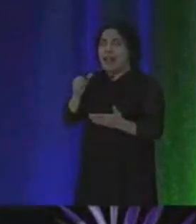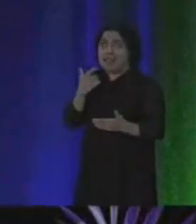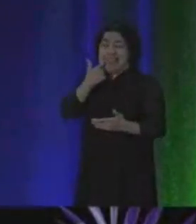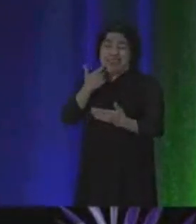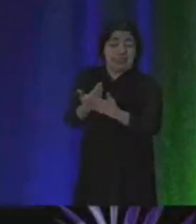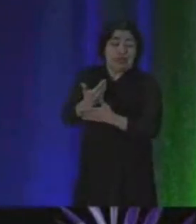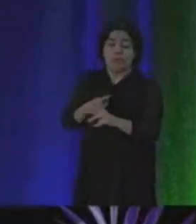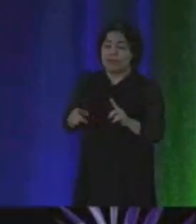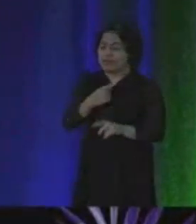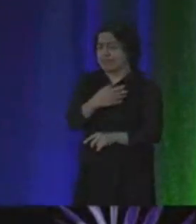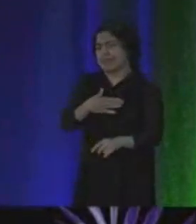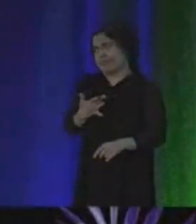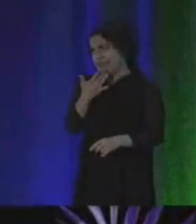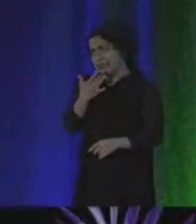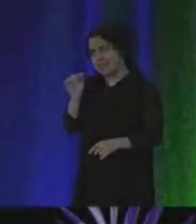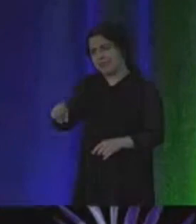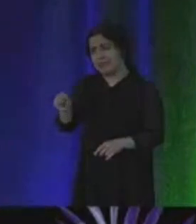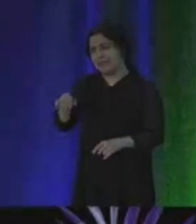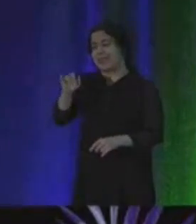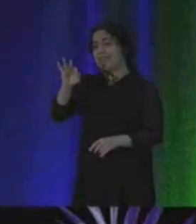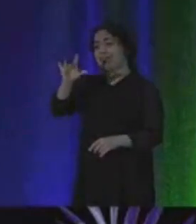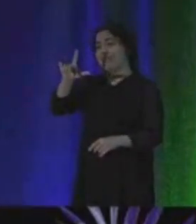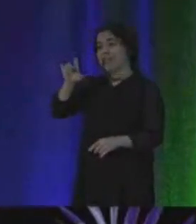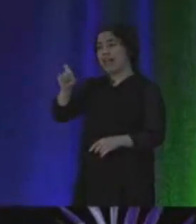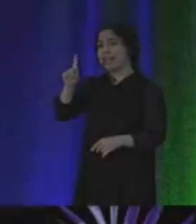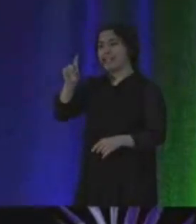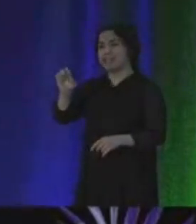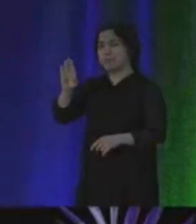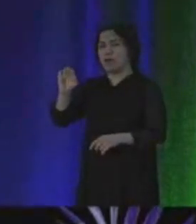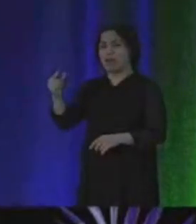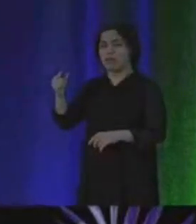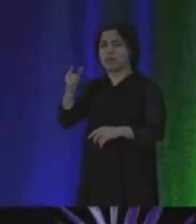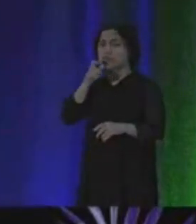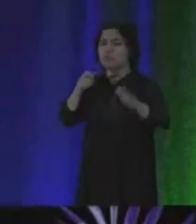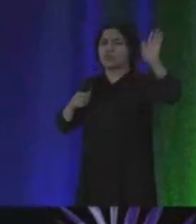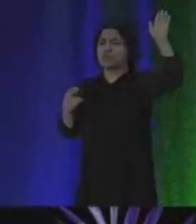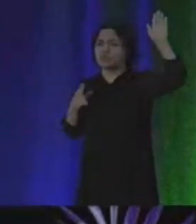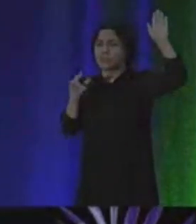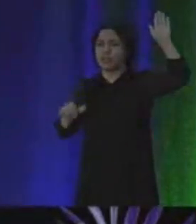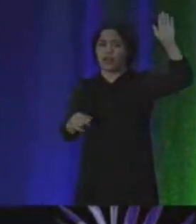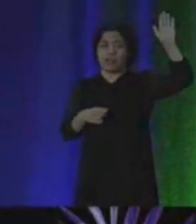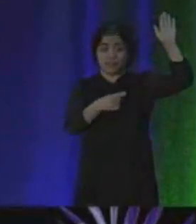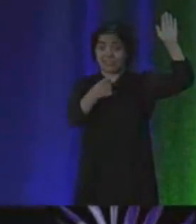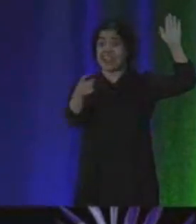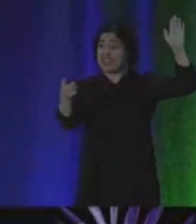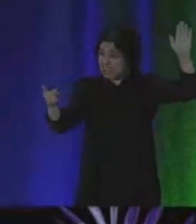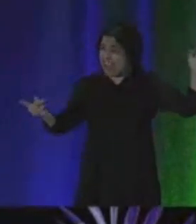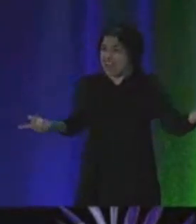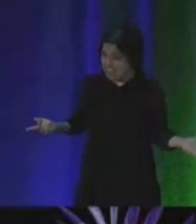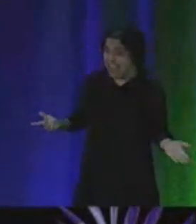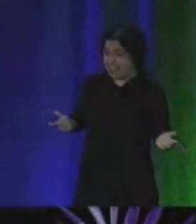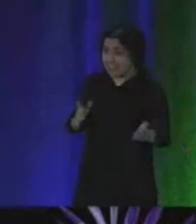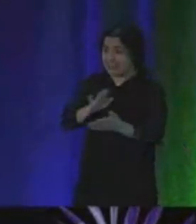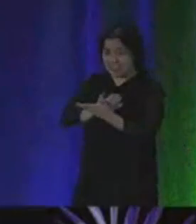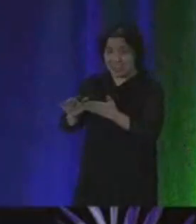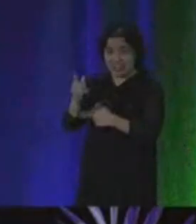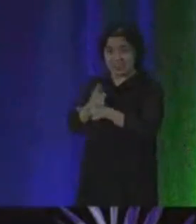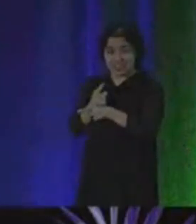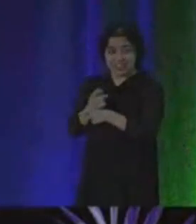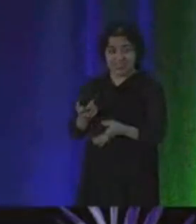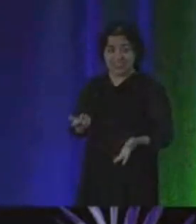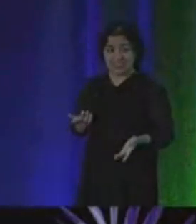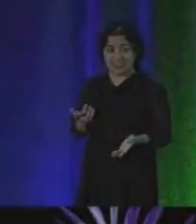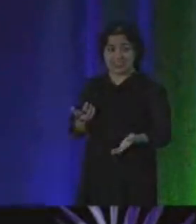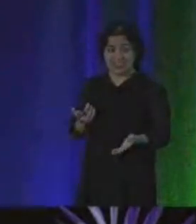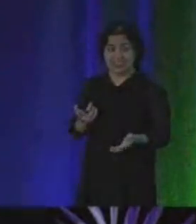definitely one of my favorites, and that's flex debugging. Can I see a show of hands who uses this? It is the jam. I'll hop out of